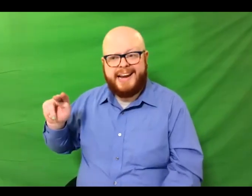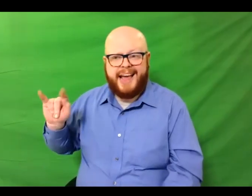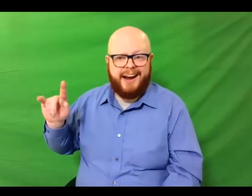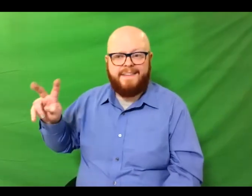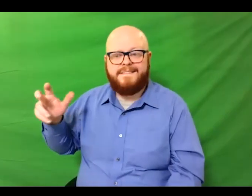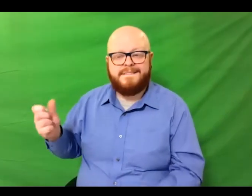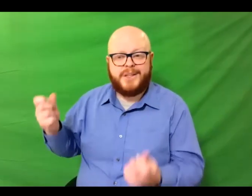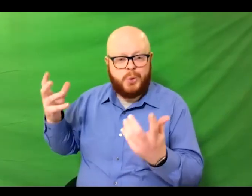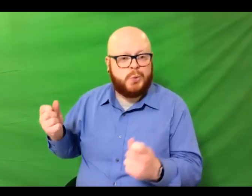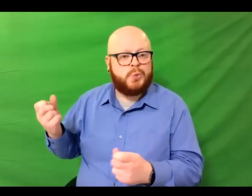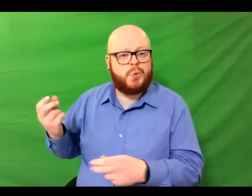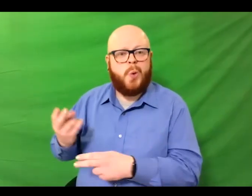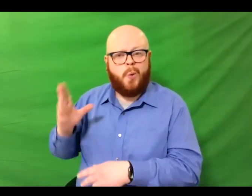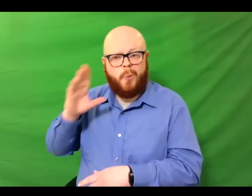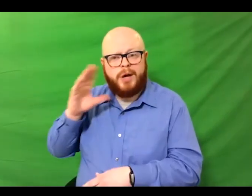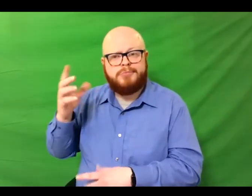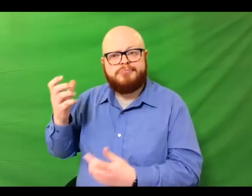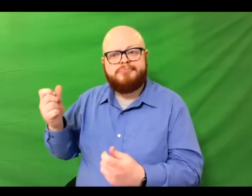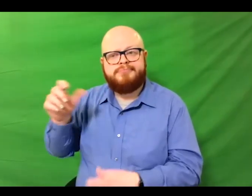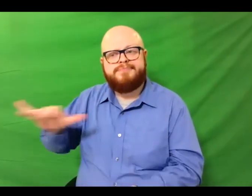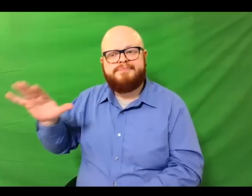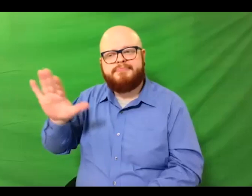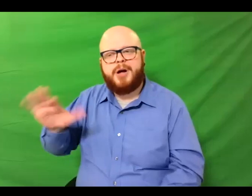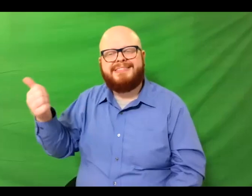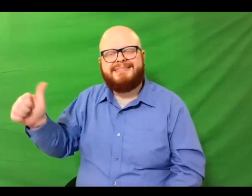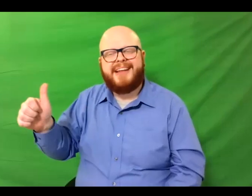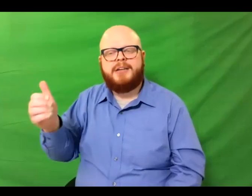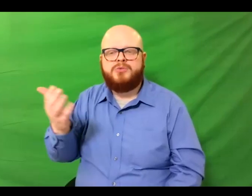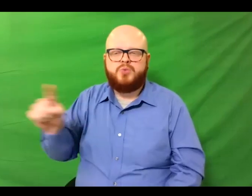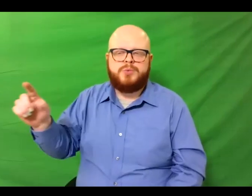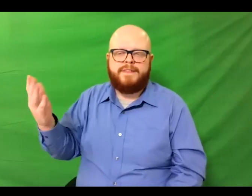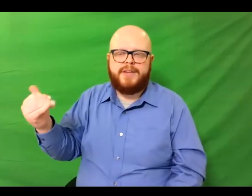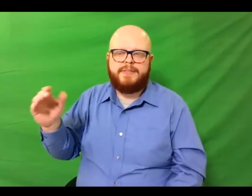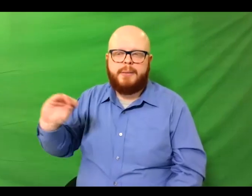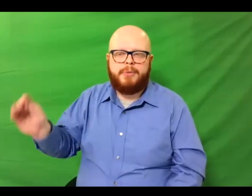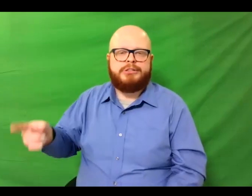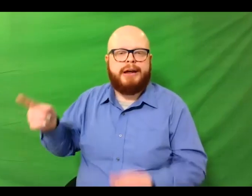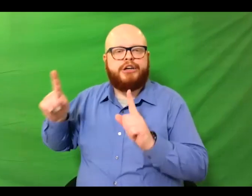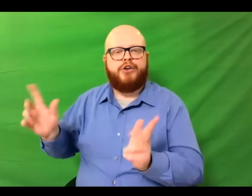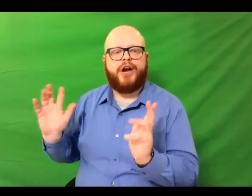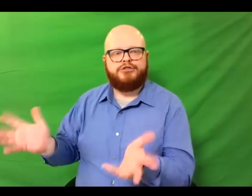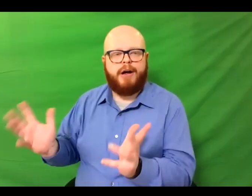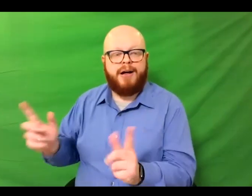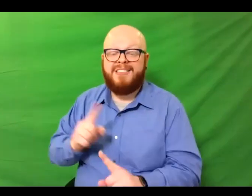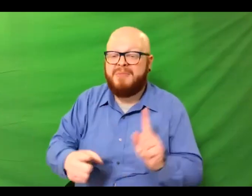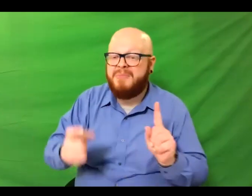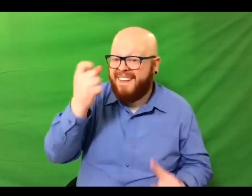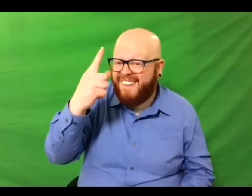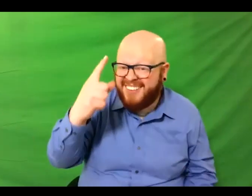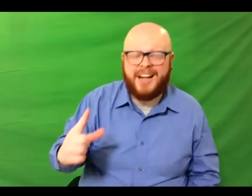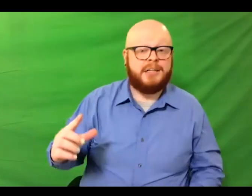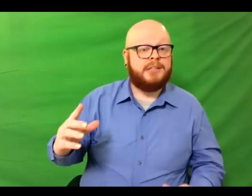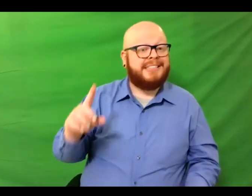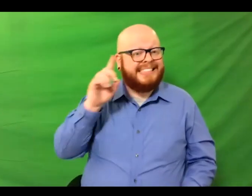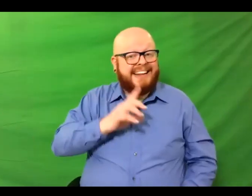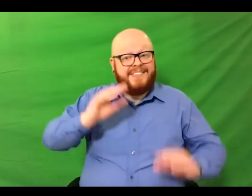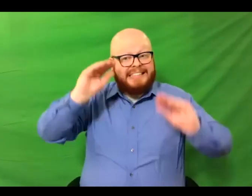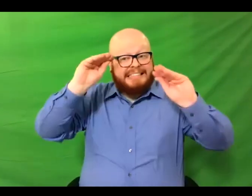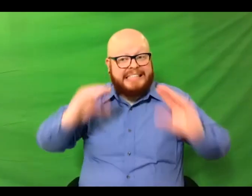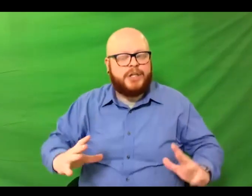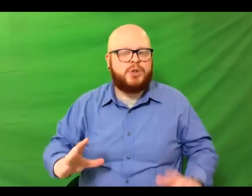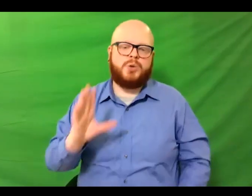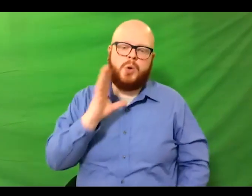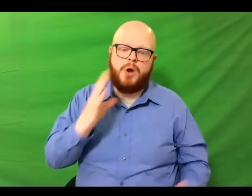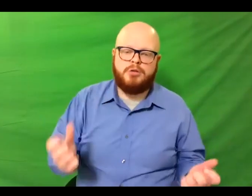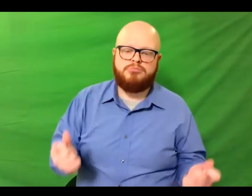However, deaf teachers, educators, use over 50% more fingerspelled words than hearing teachers. And that's that natural chain